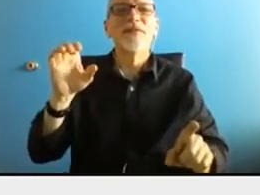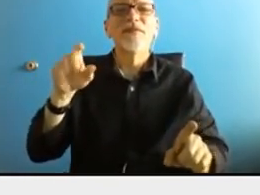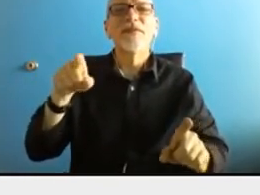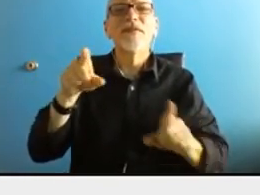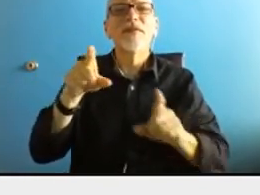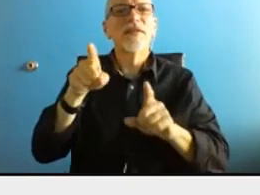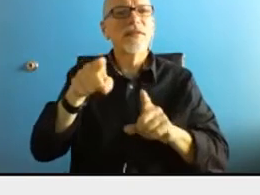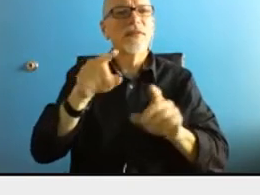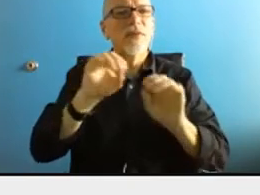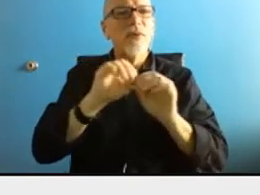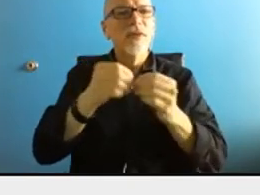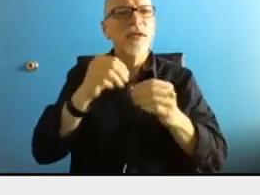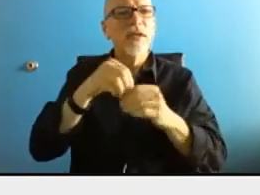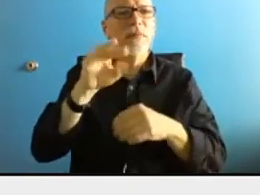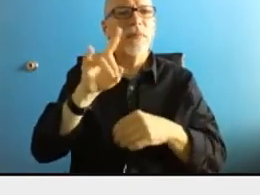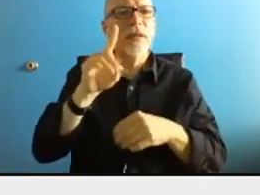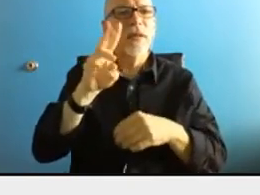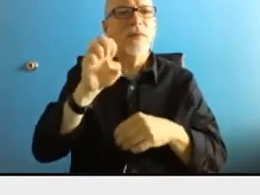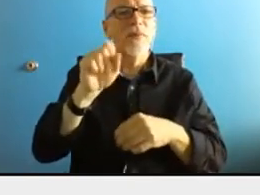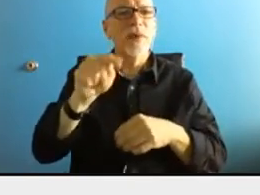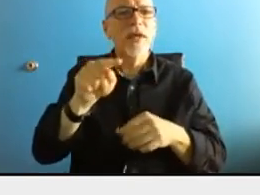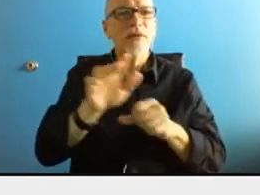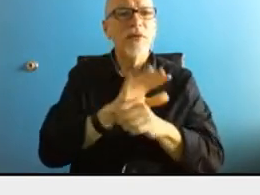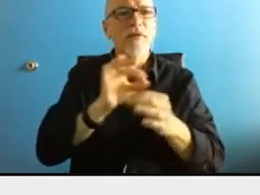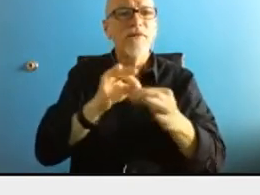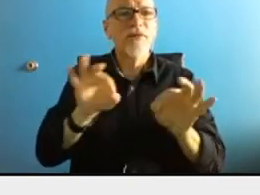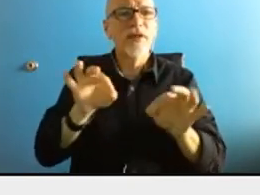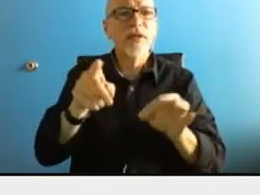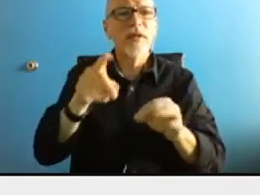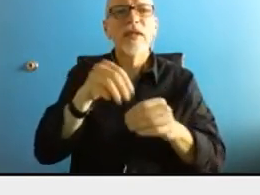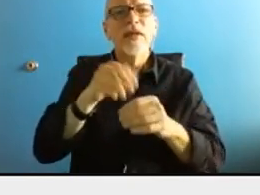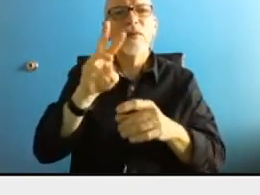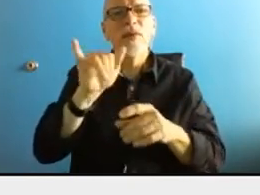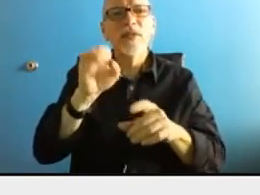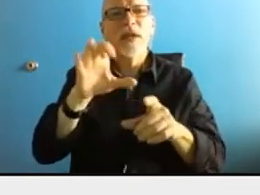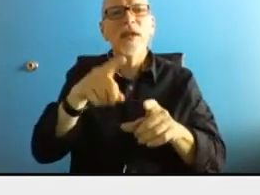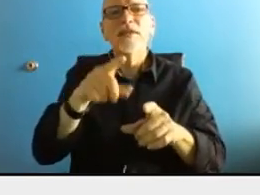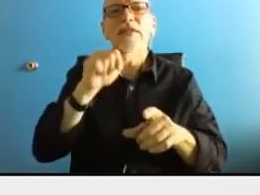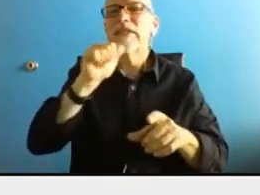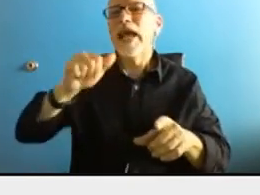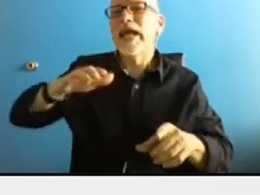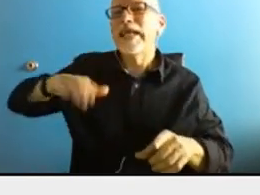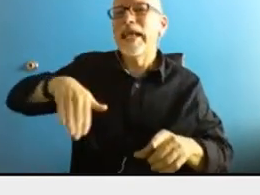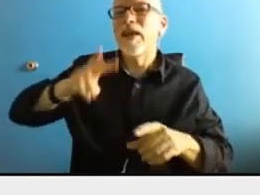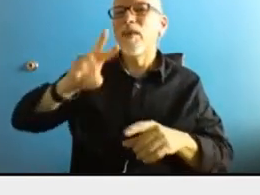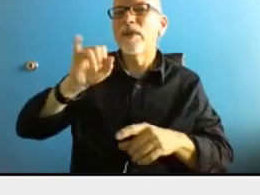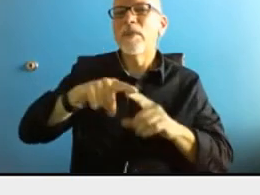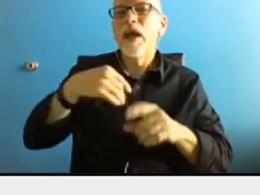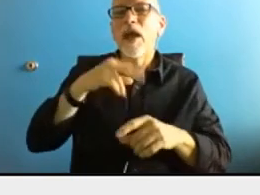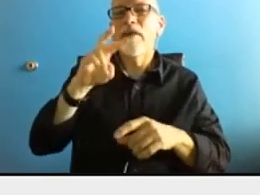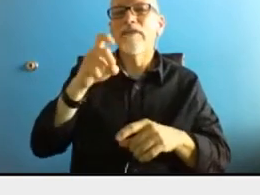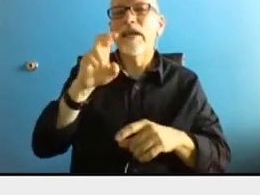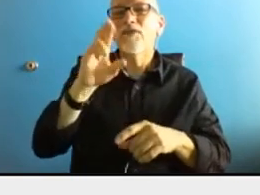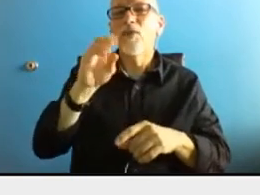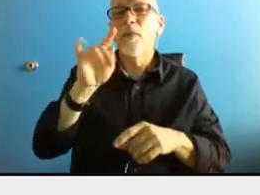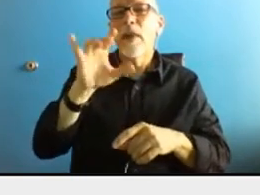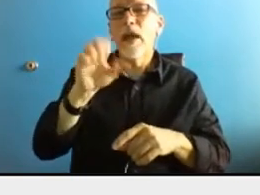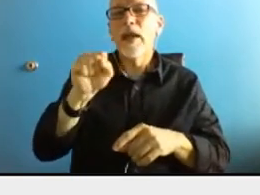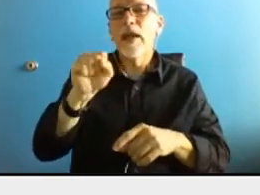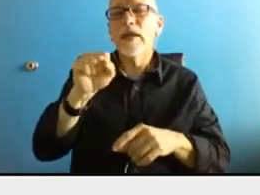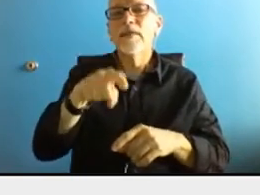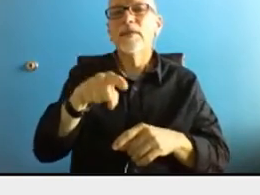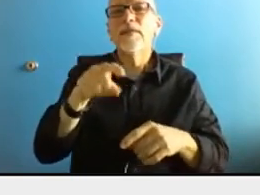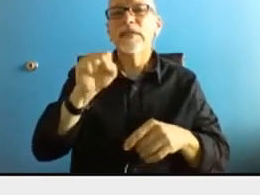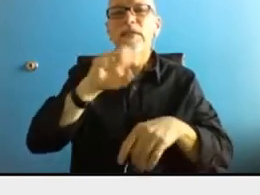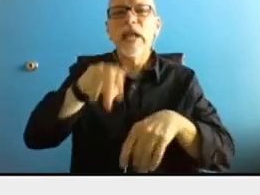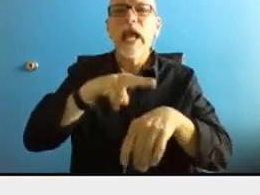organization in the Midwest that it's totally free? I mean, in Wisconsin, not yet, but our VEX Robotics is national.